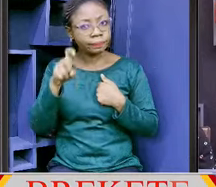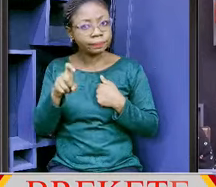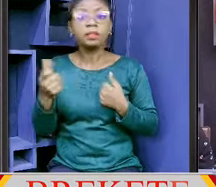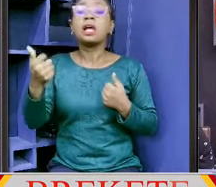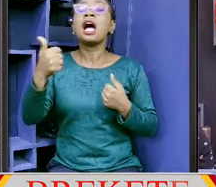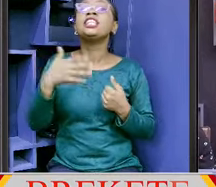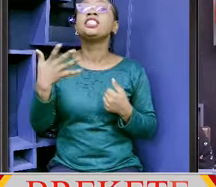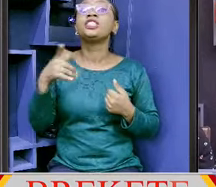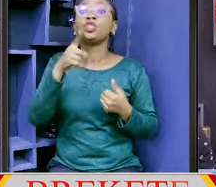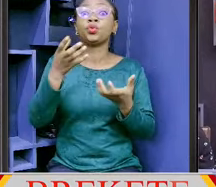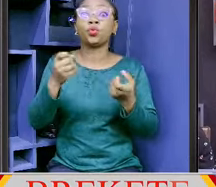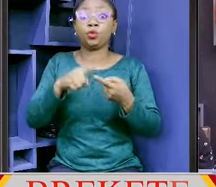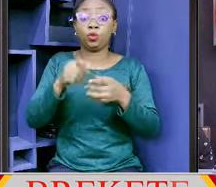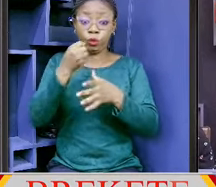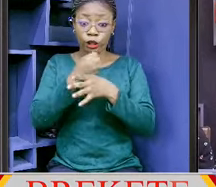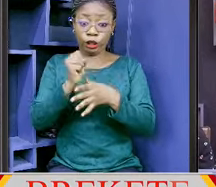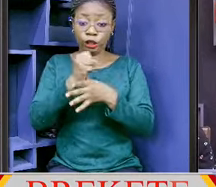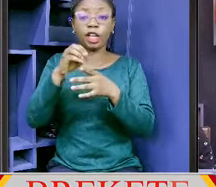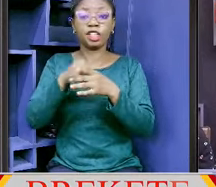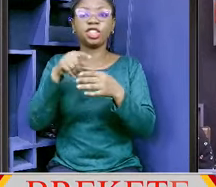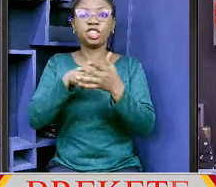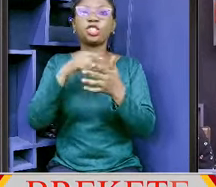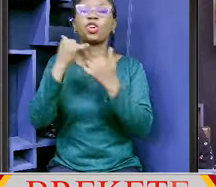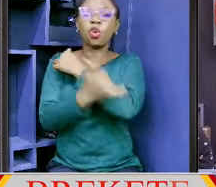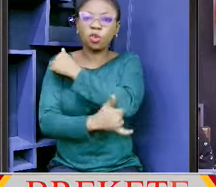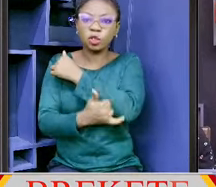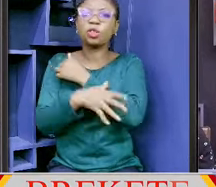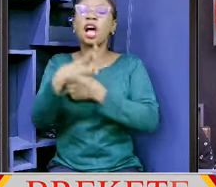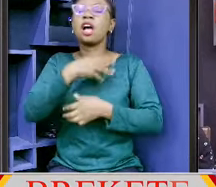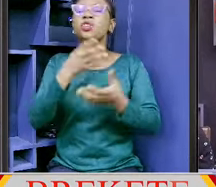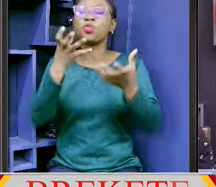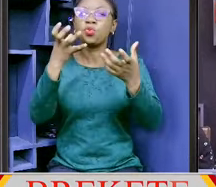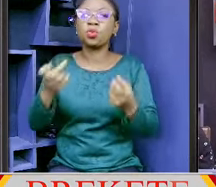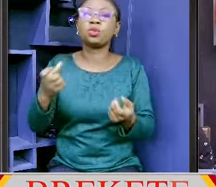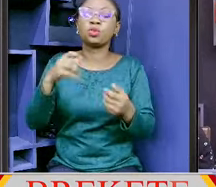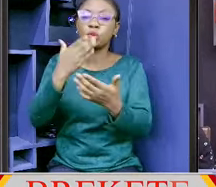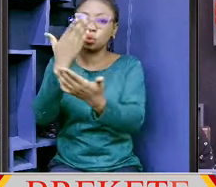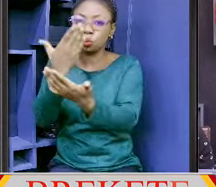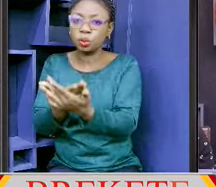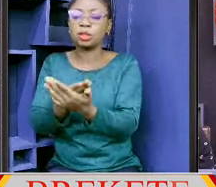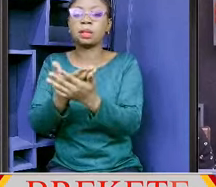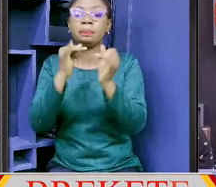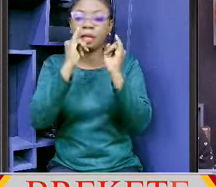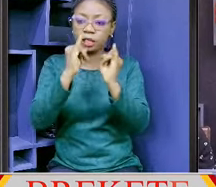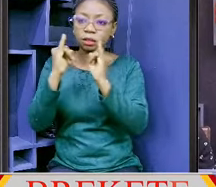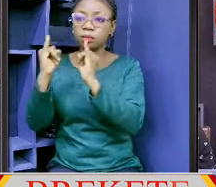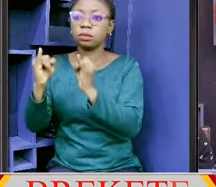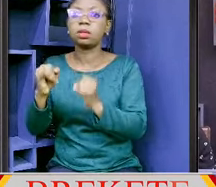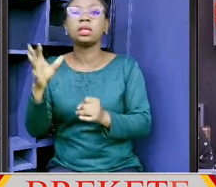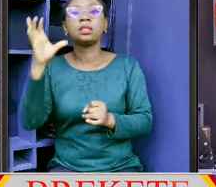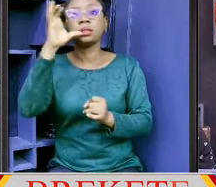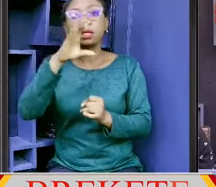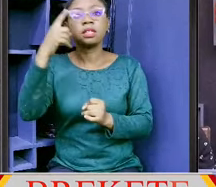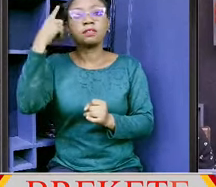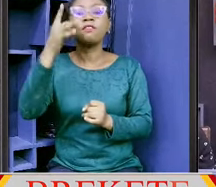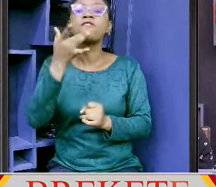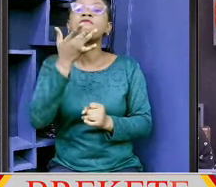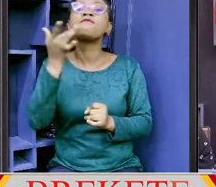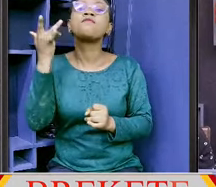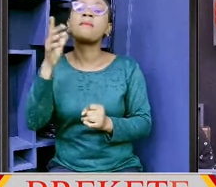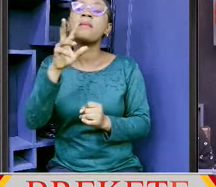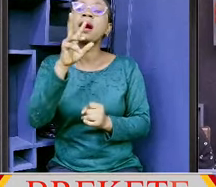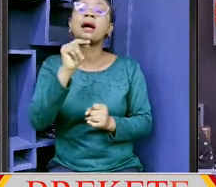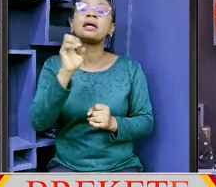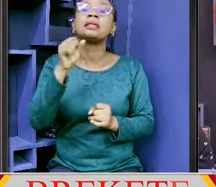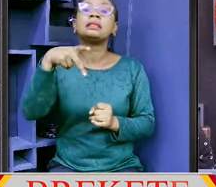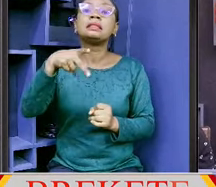Anything where you want to share for this country, where you want to make you reach individuals. Look for former NEPA staff and give them the